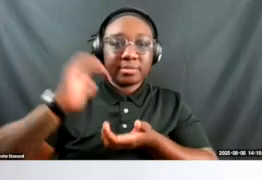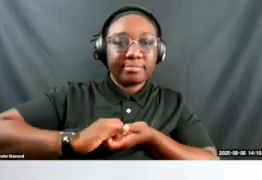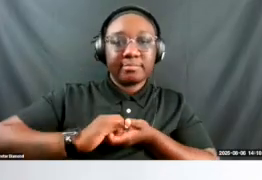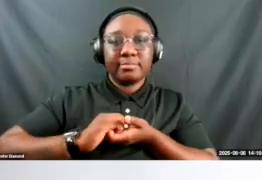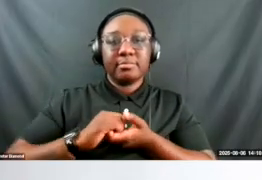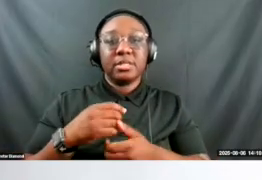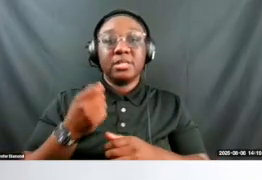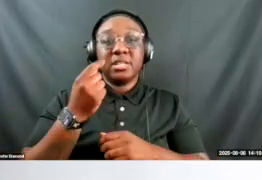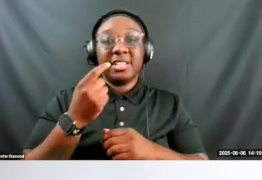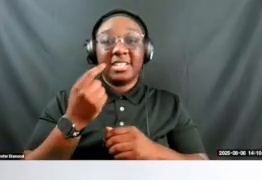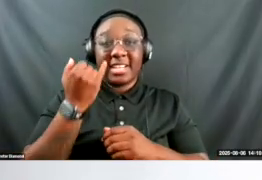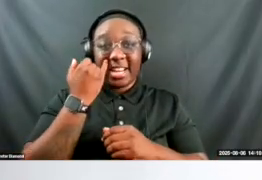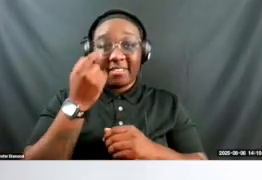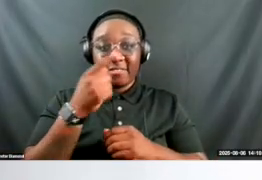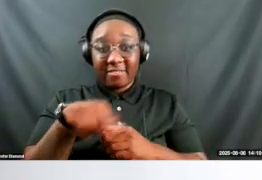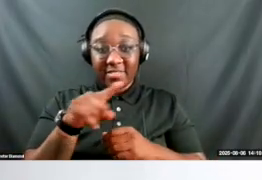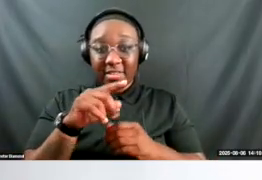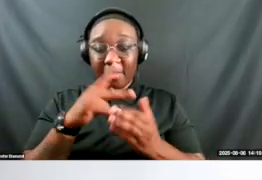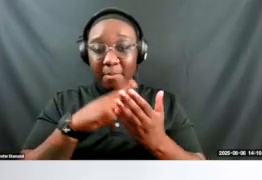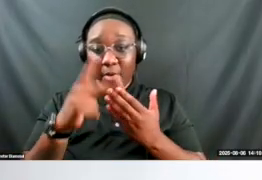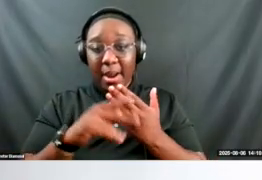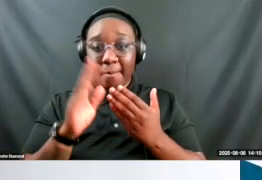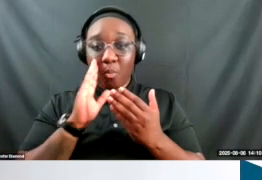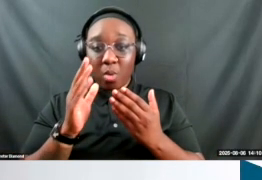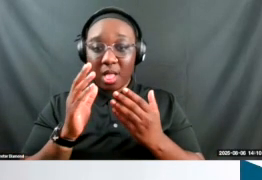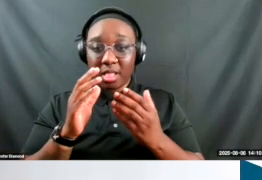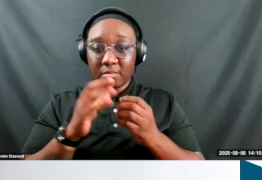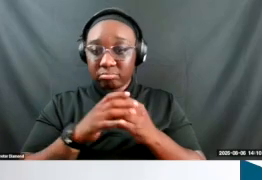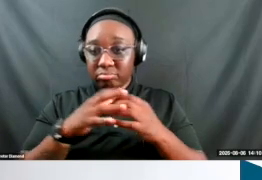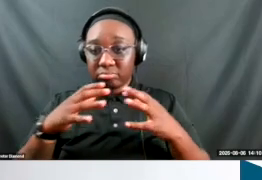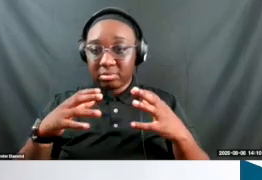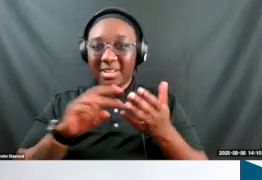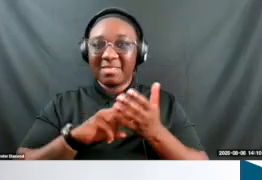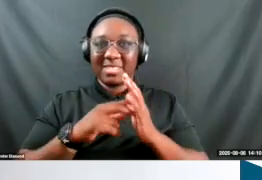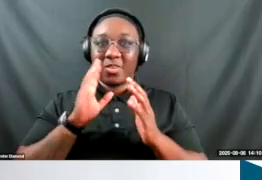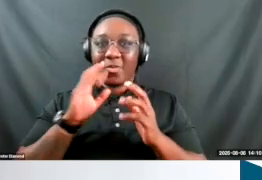additional funding would be required. Next slide, please.